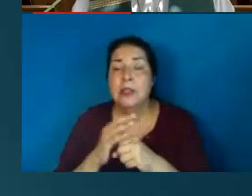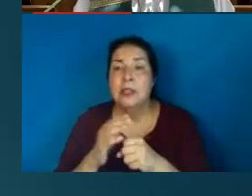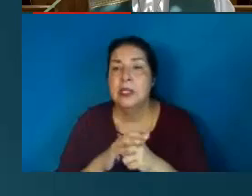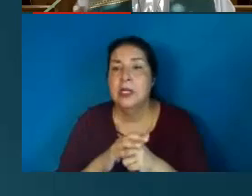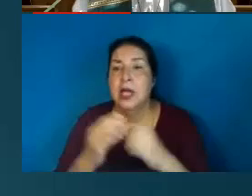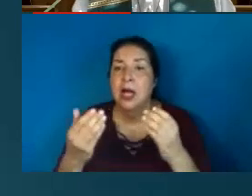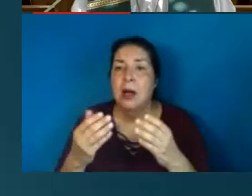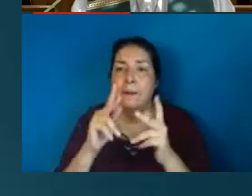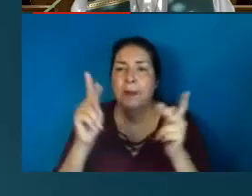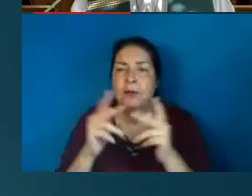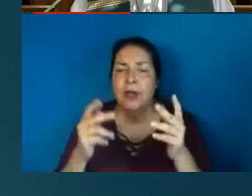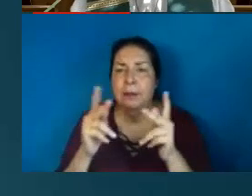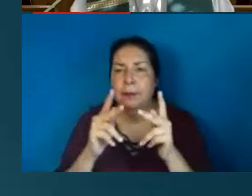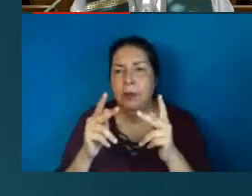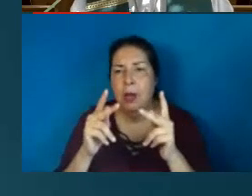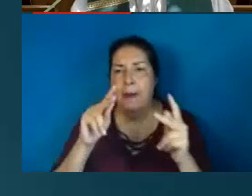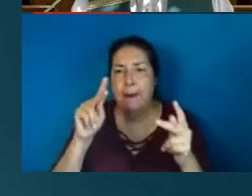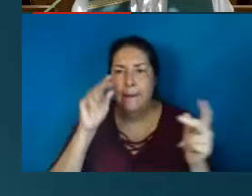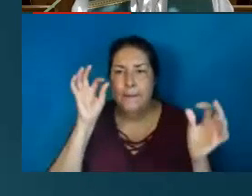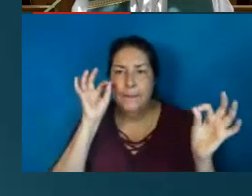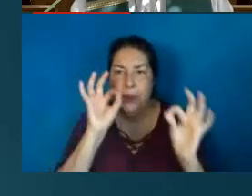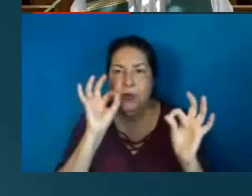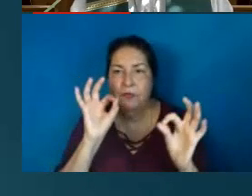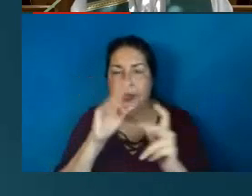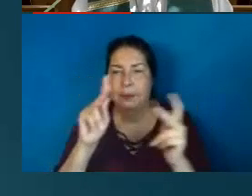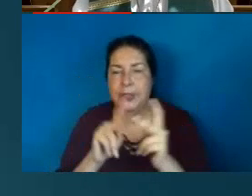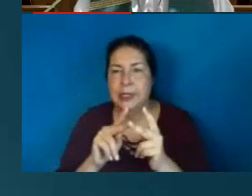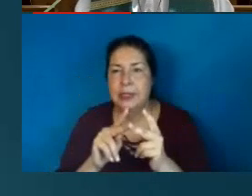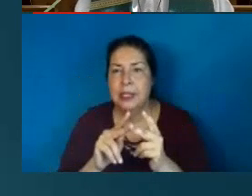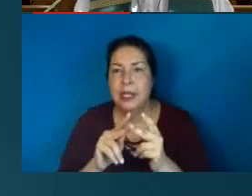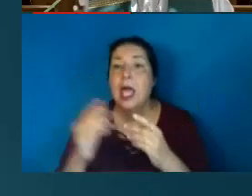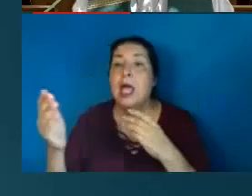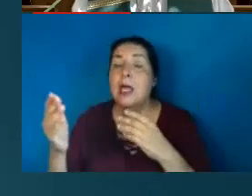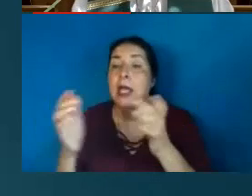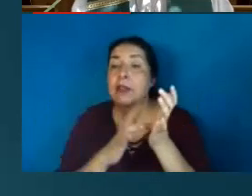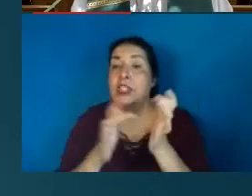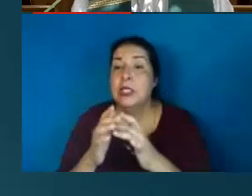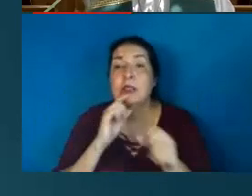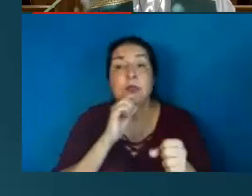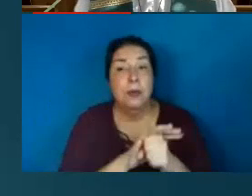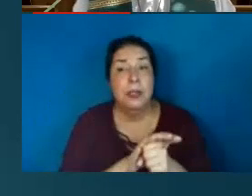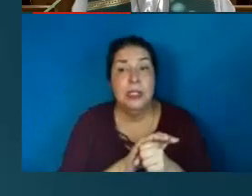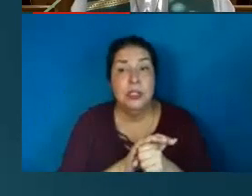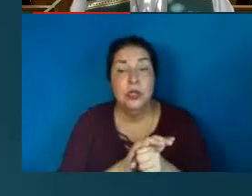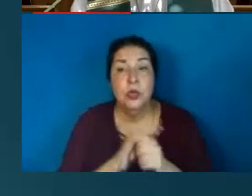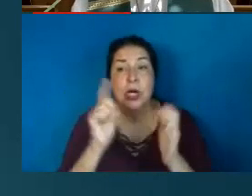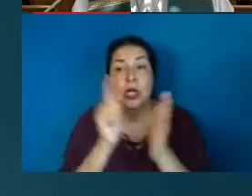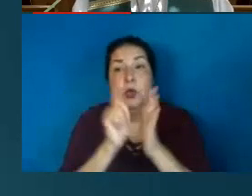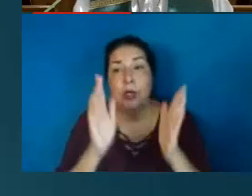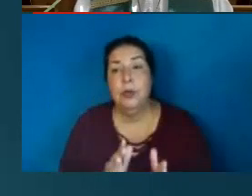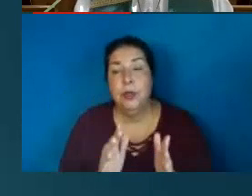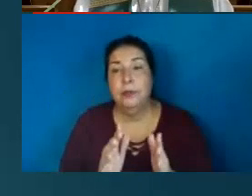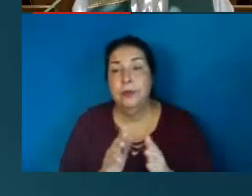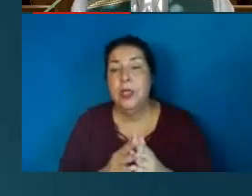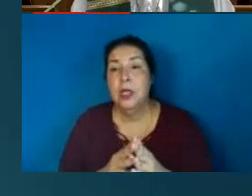Lord gave to the criminal hanging next to him on Good Friday. God promised Adam and Eve a